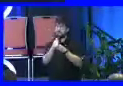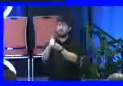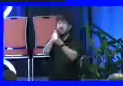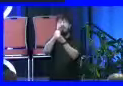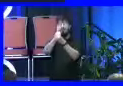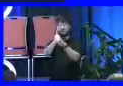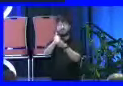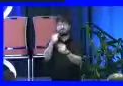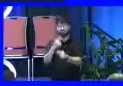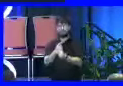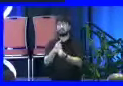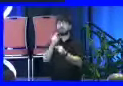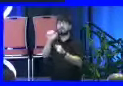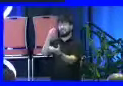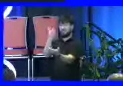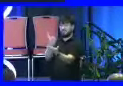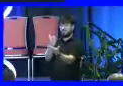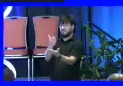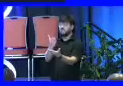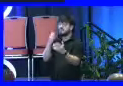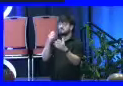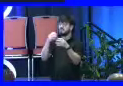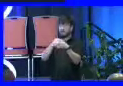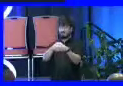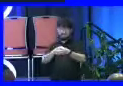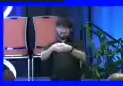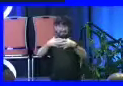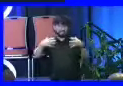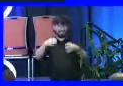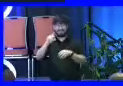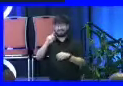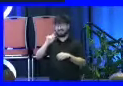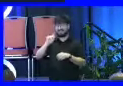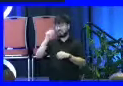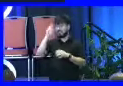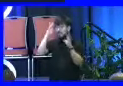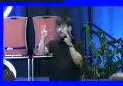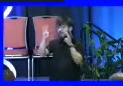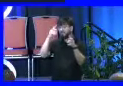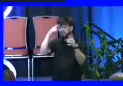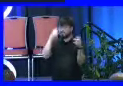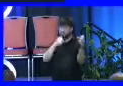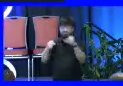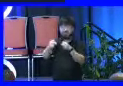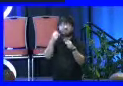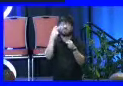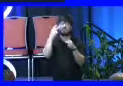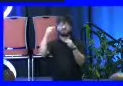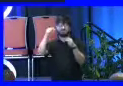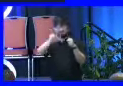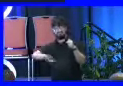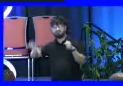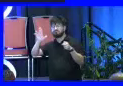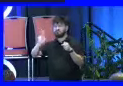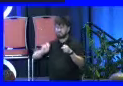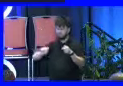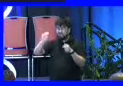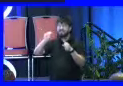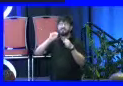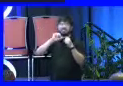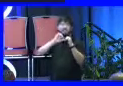as is evidenced by the expanding body of data innovations and strategies that we're seeing across the nation through health and